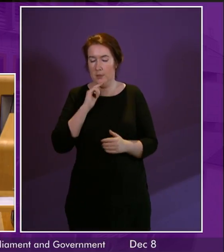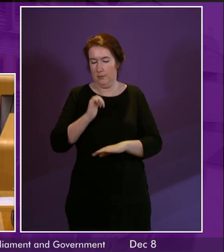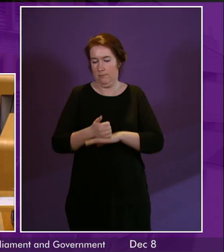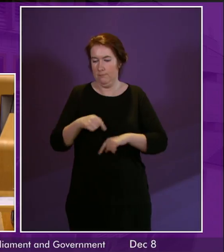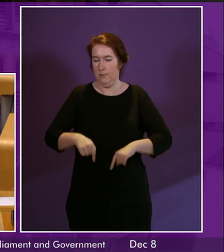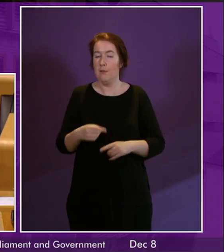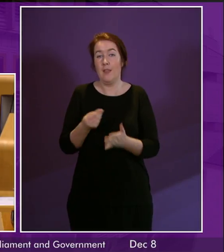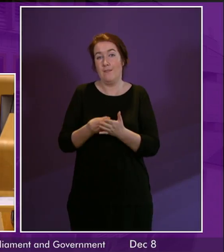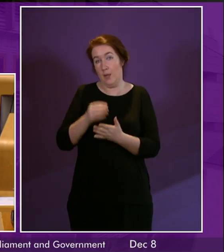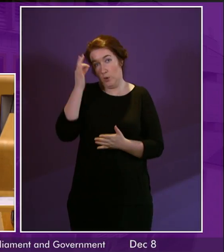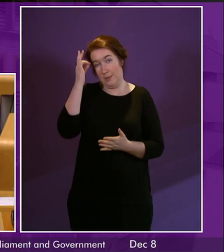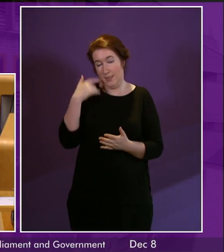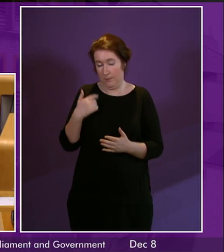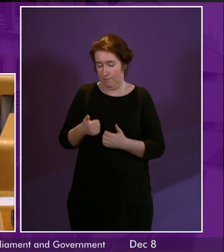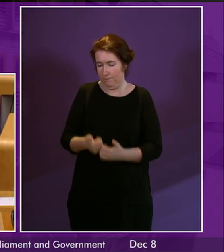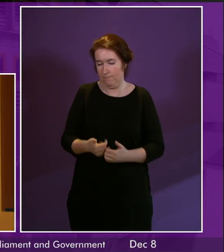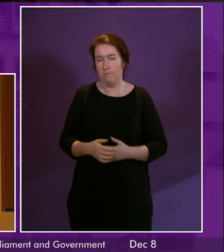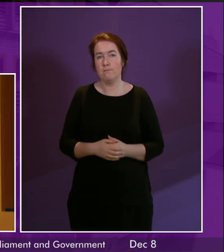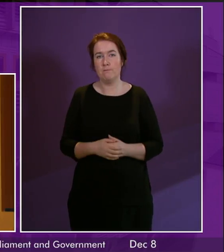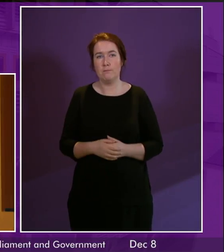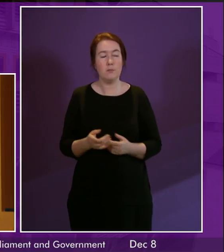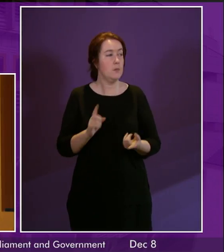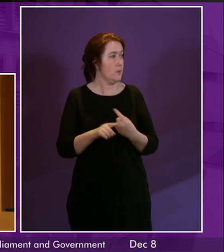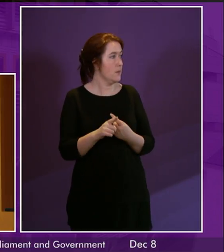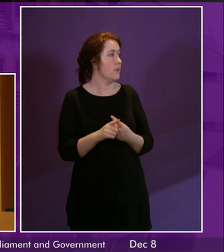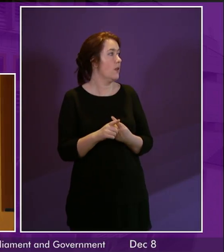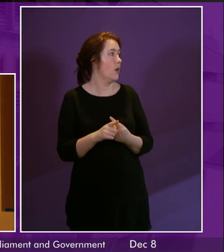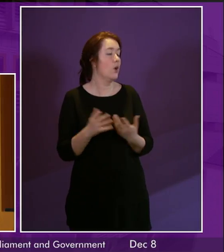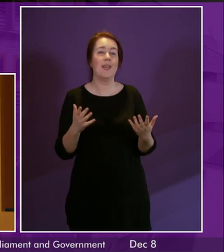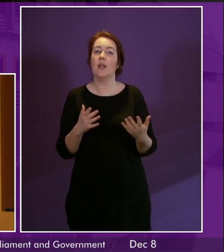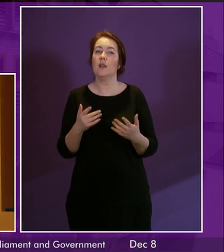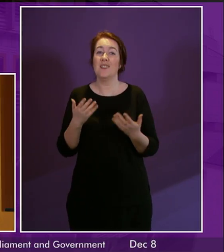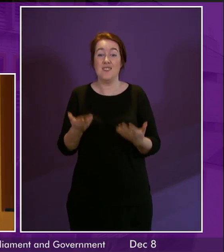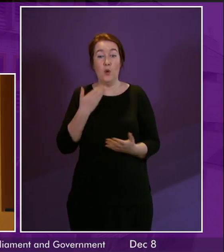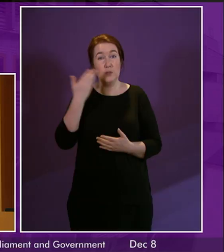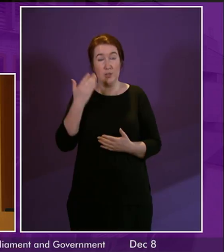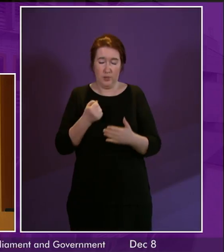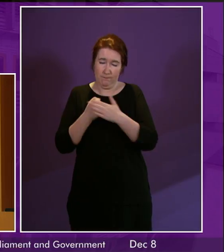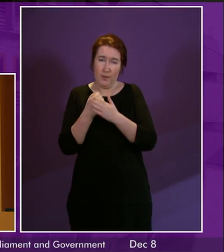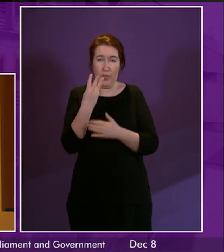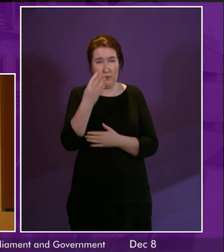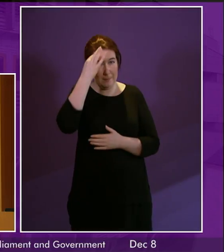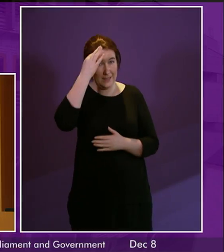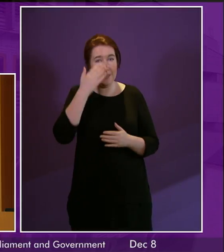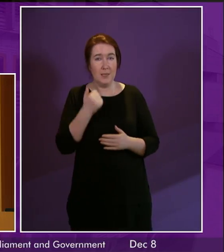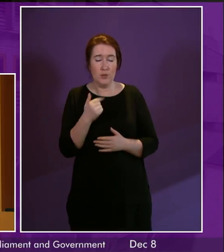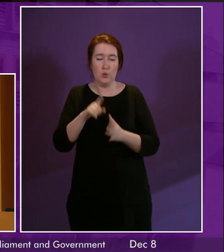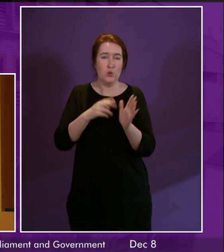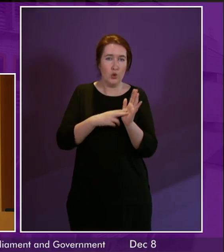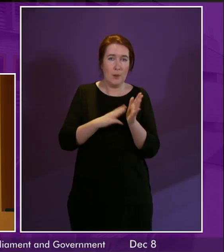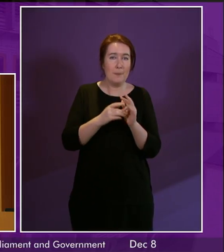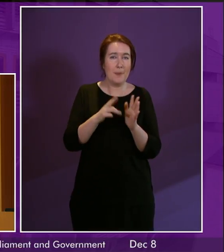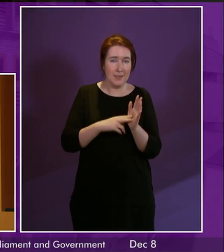by the Finance Committee. Open speeches of no more than 3 minutes, please. John Mason, followed by Patrick